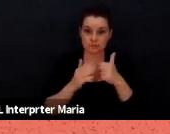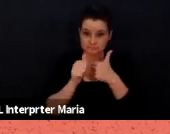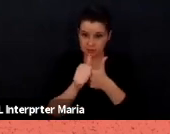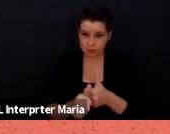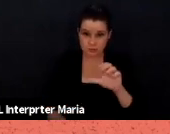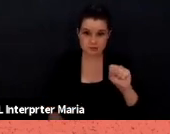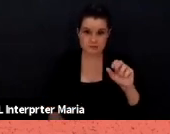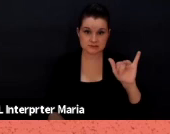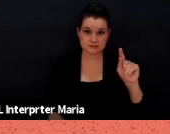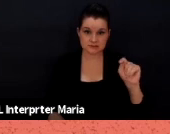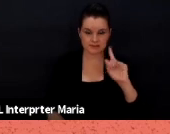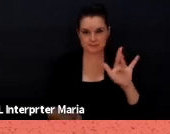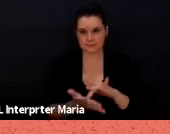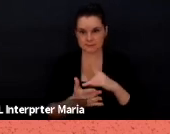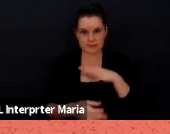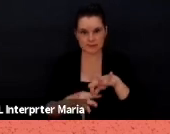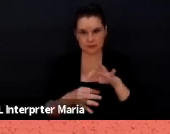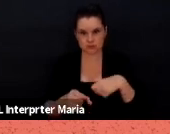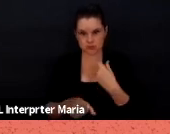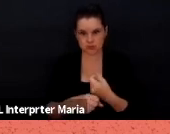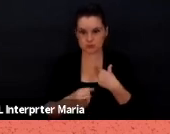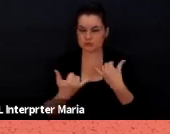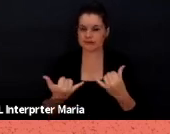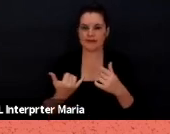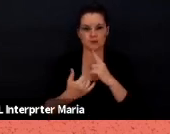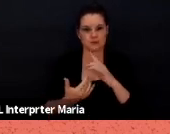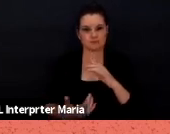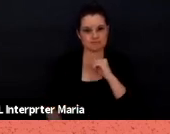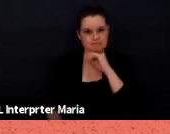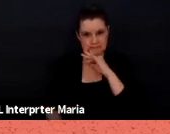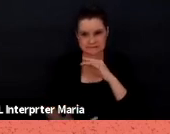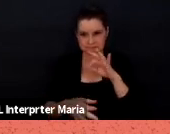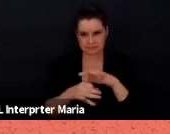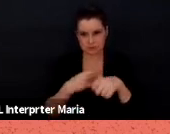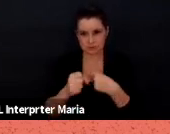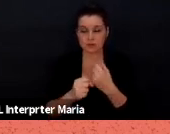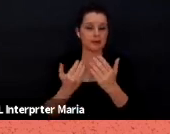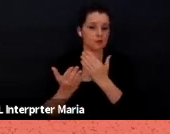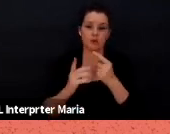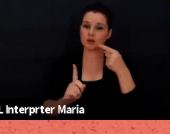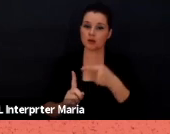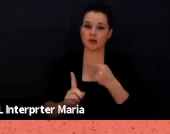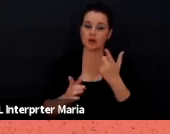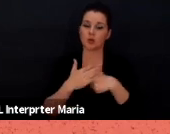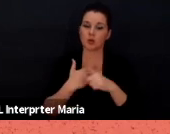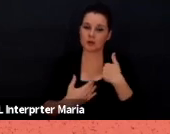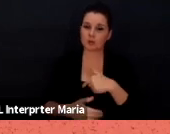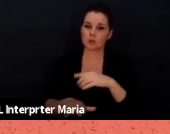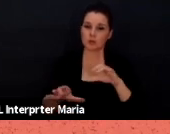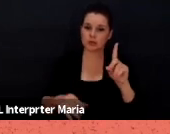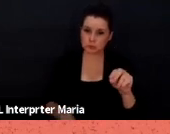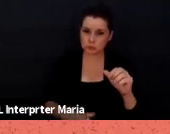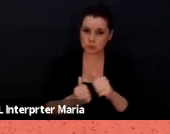we know, we are in the midst of an election year, quite a messy one. And so, you know, what can we do with